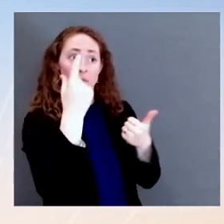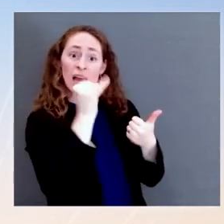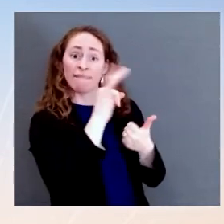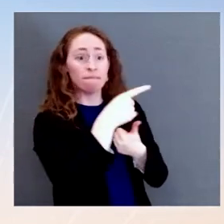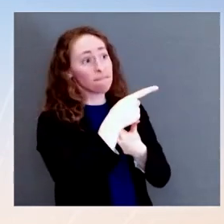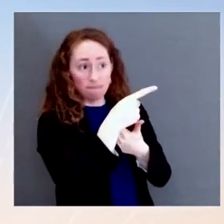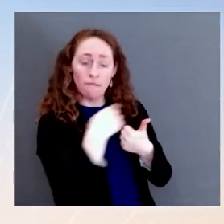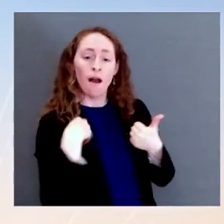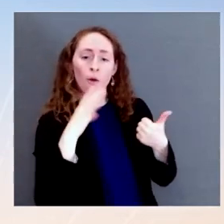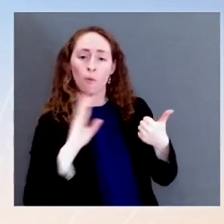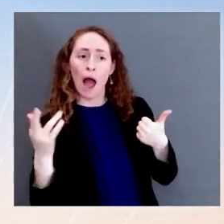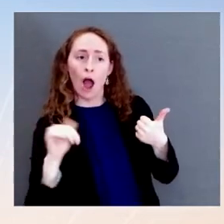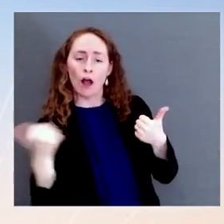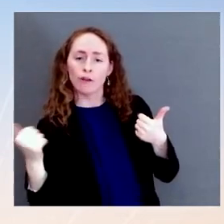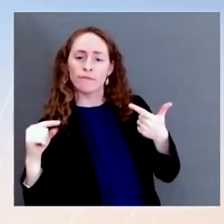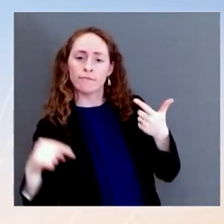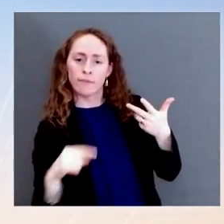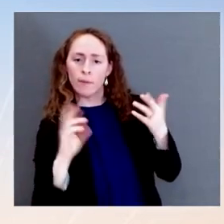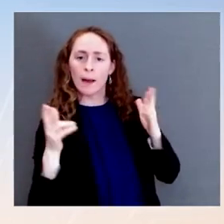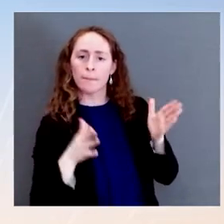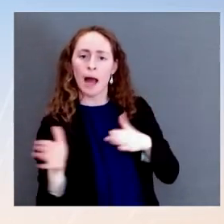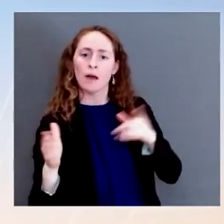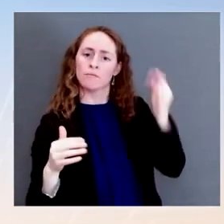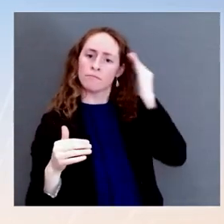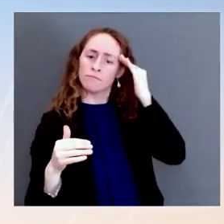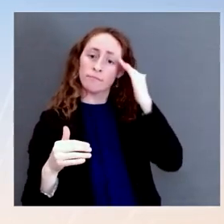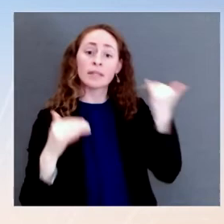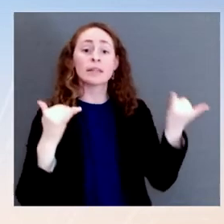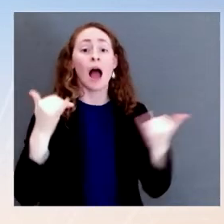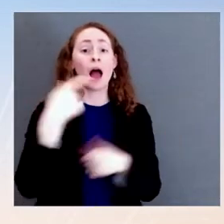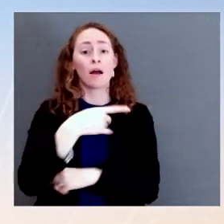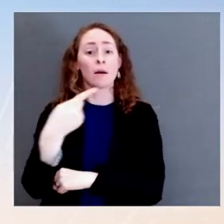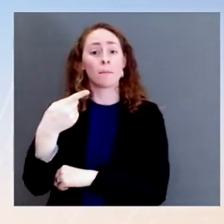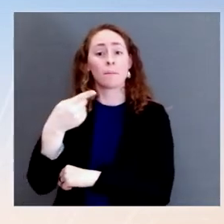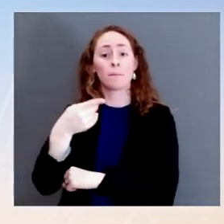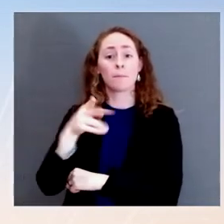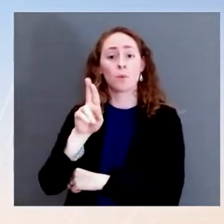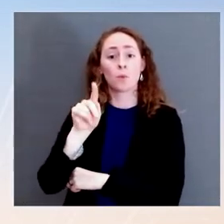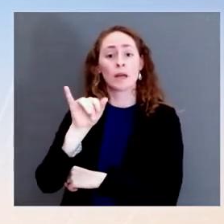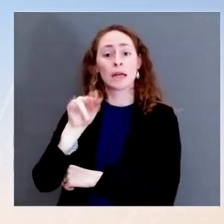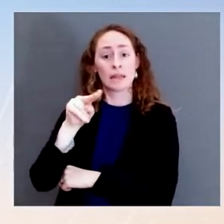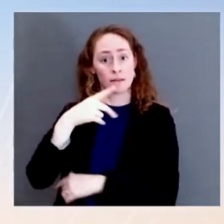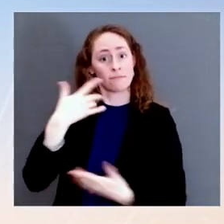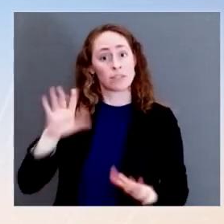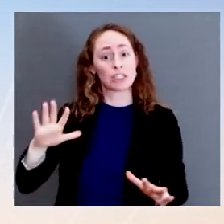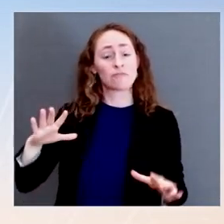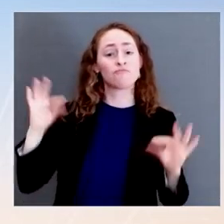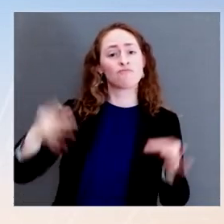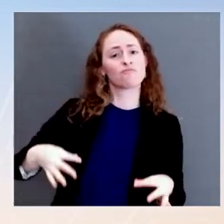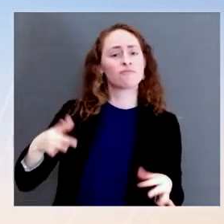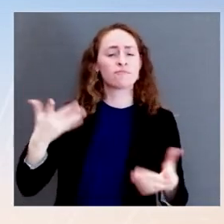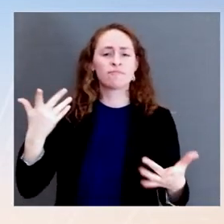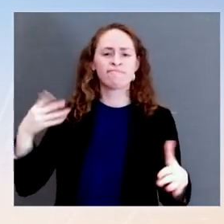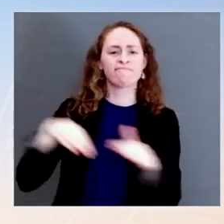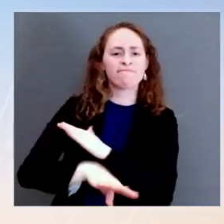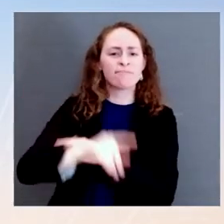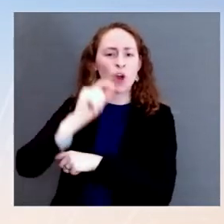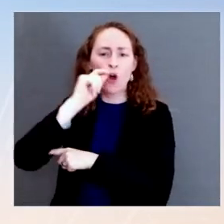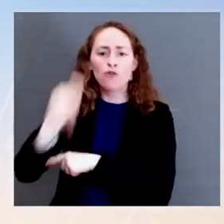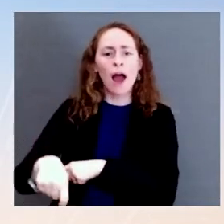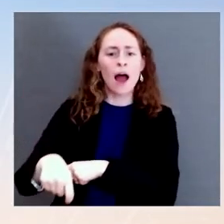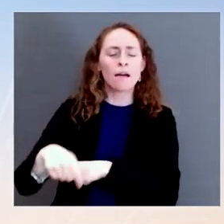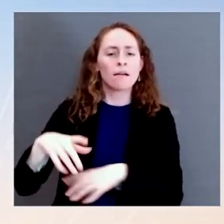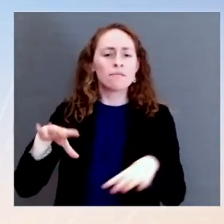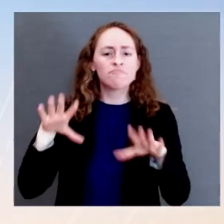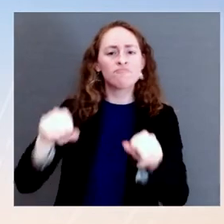opportunity to have a conversation. But there's also an opportunity in this call to have a conversation about a range of topics where there